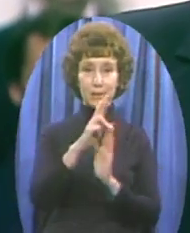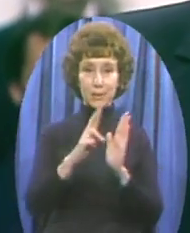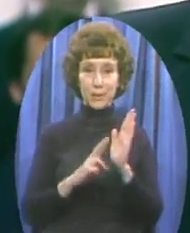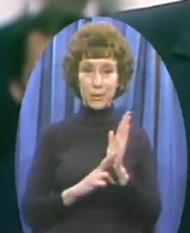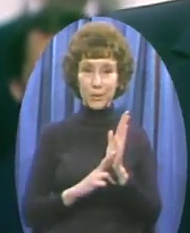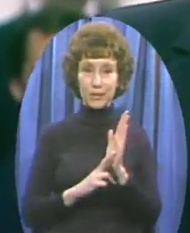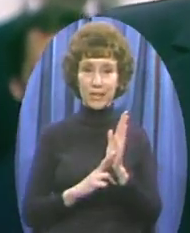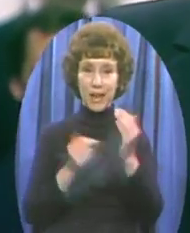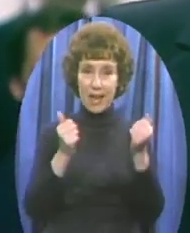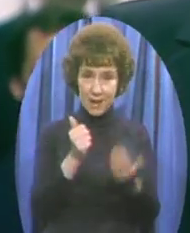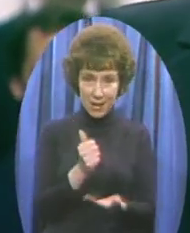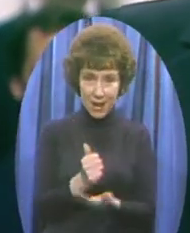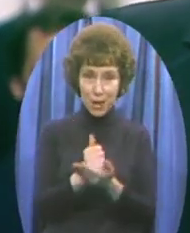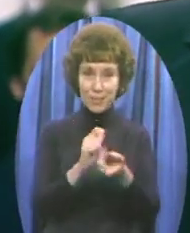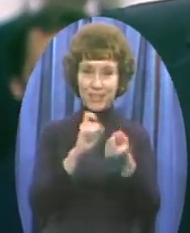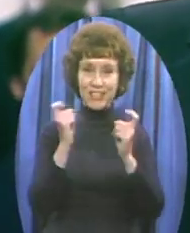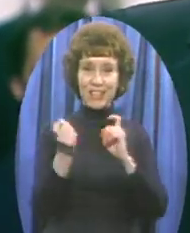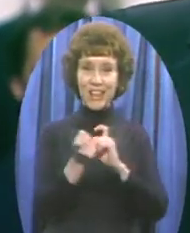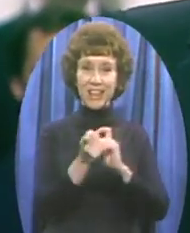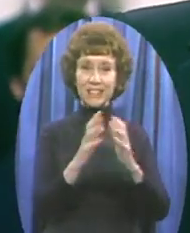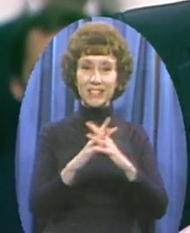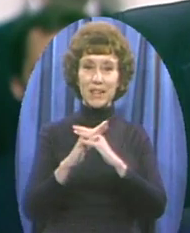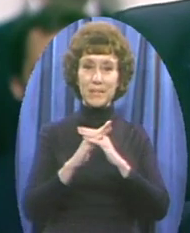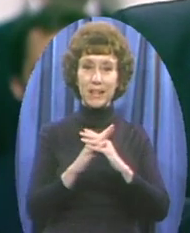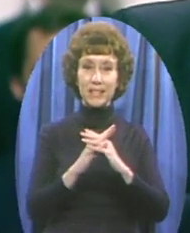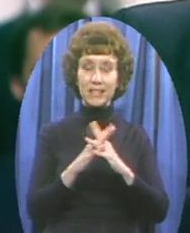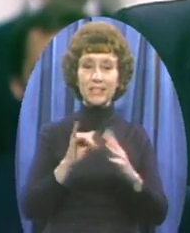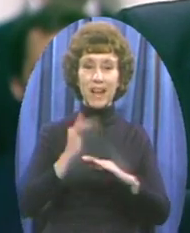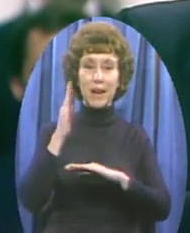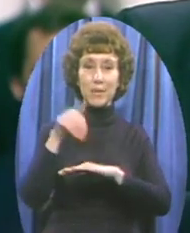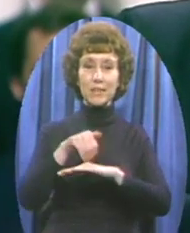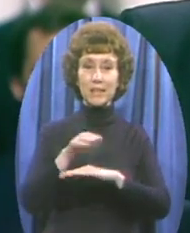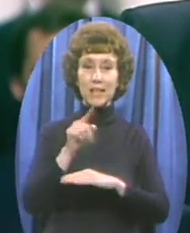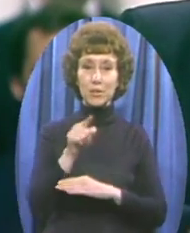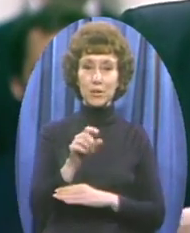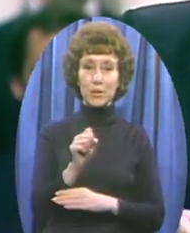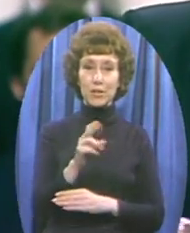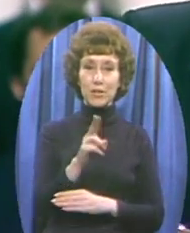around, I'll send you this survival kit. Let me tell you what's inside.